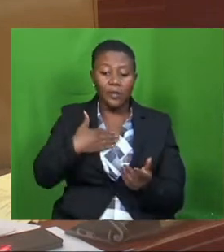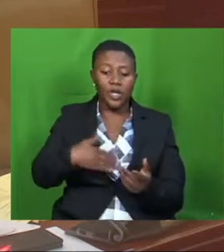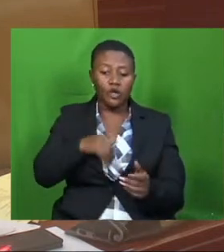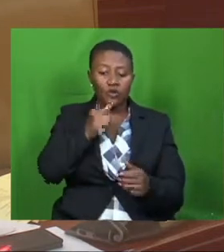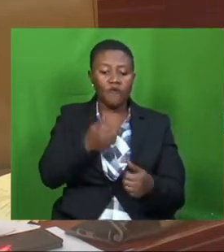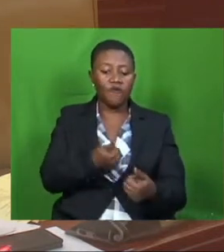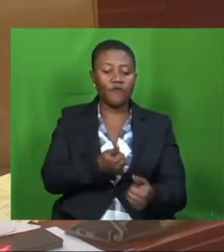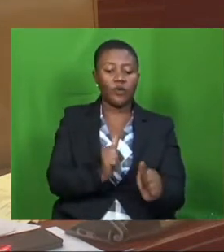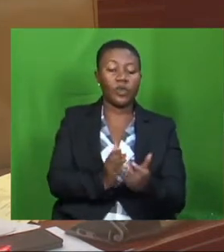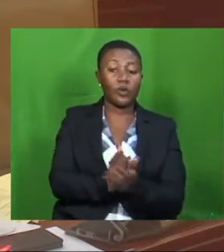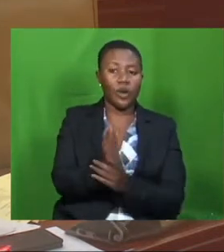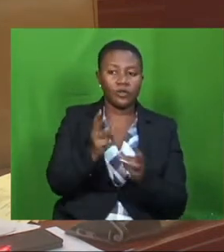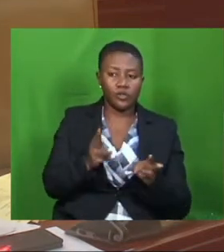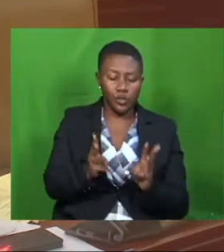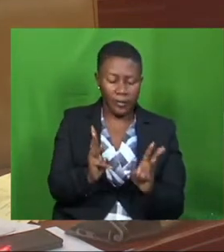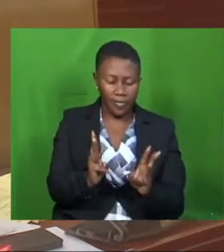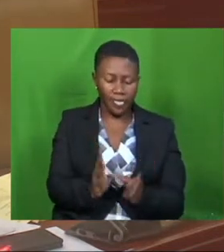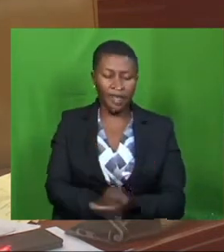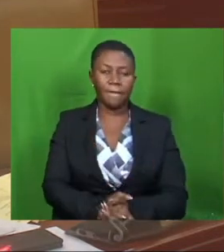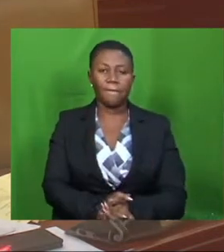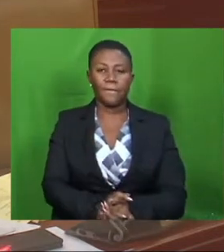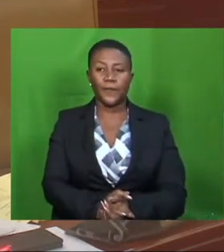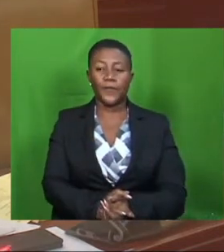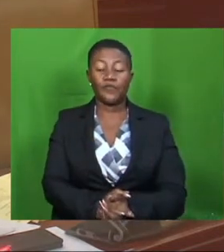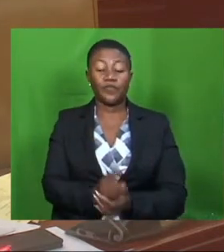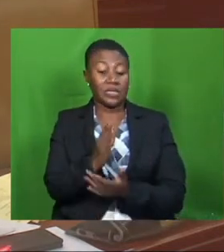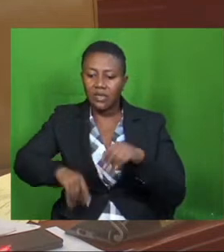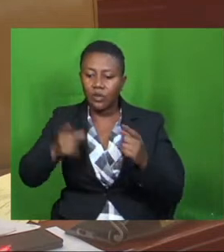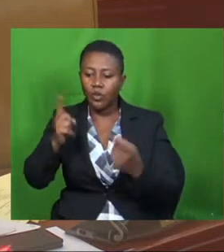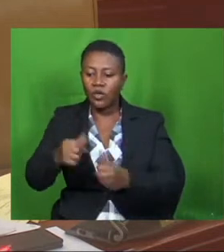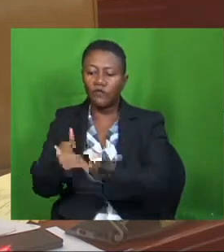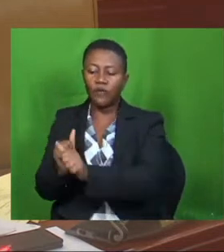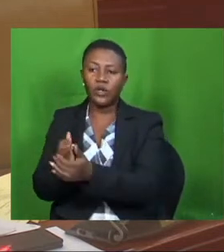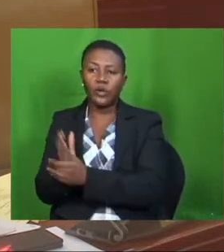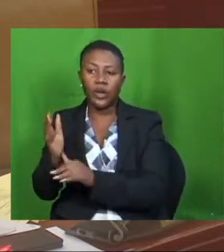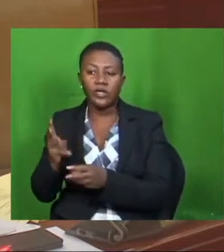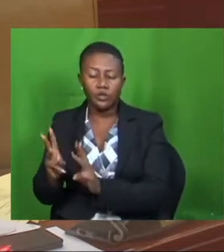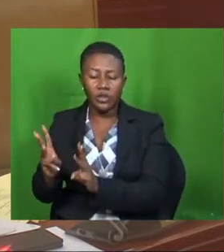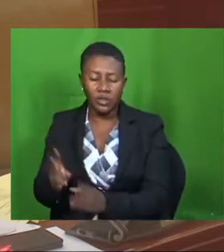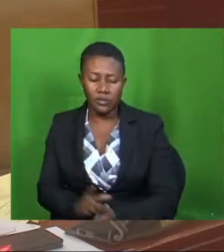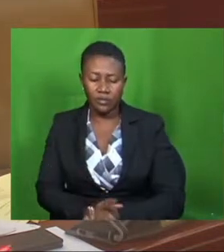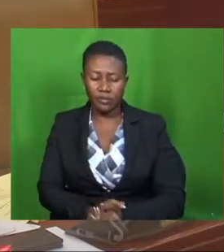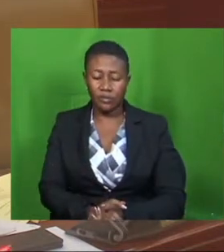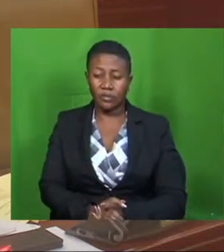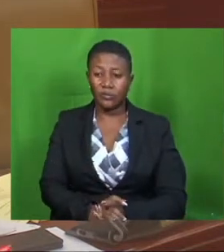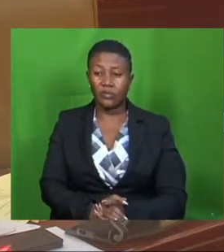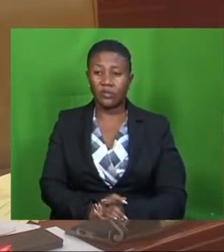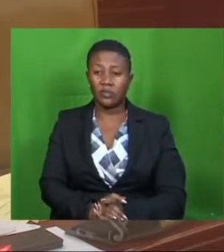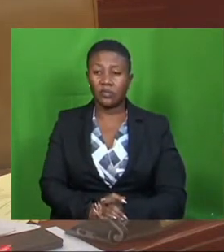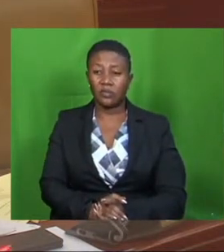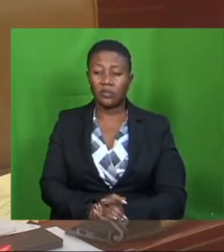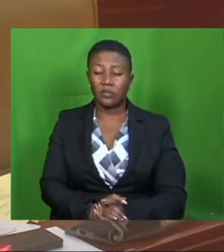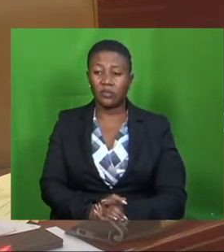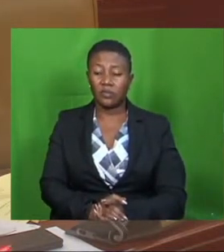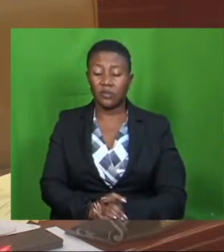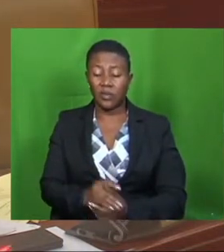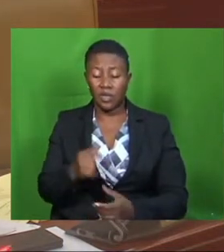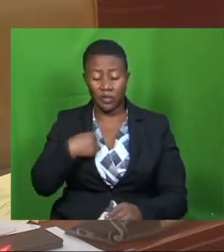who is the head of a cylinder company, had agreed that their